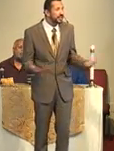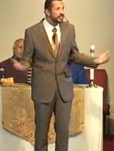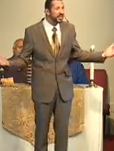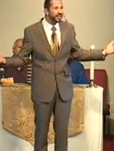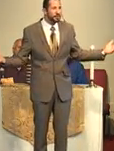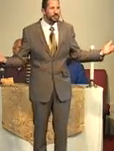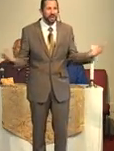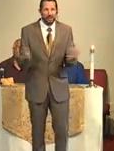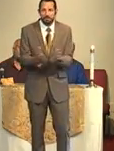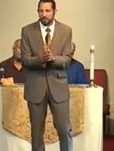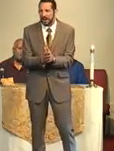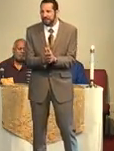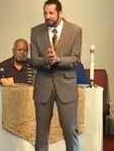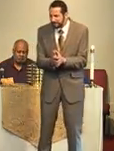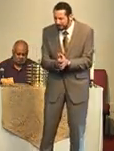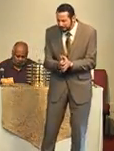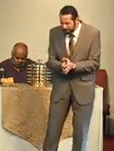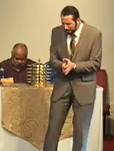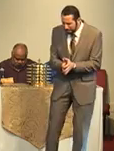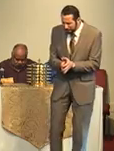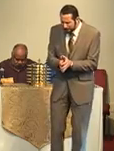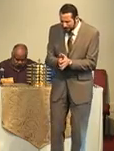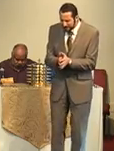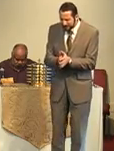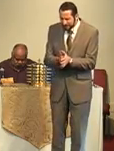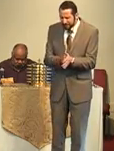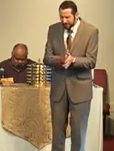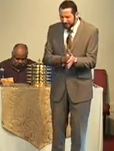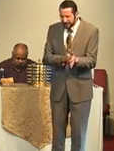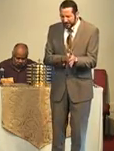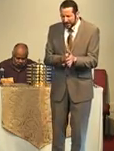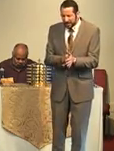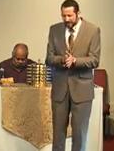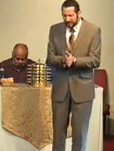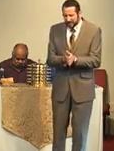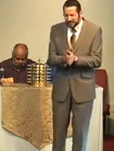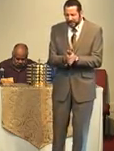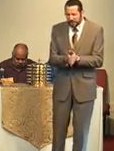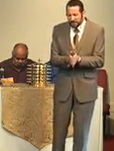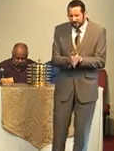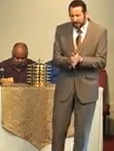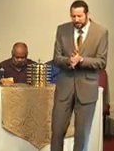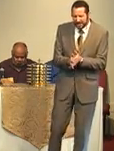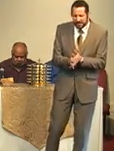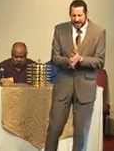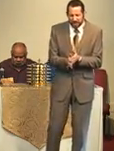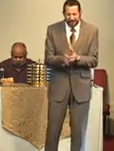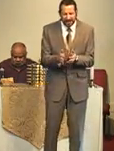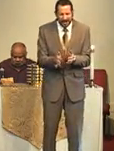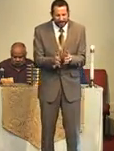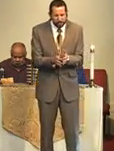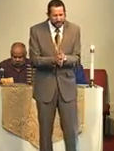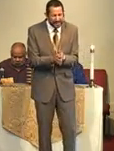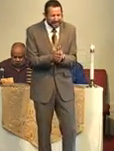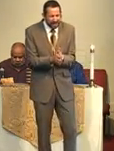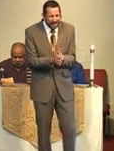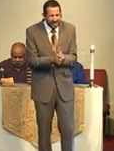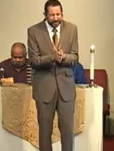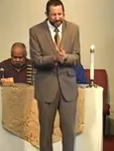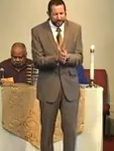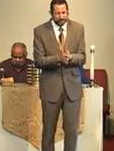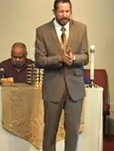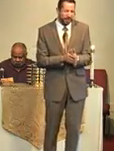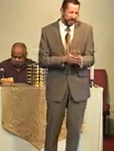minds let us come to God In Prayer love God we truly believe that your Li word is a